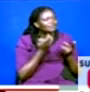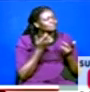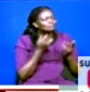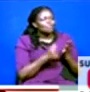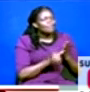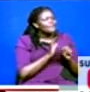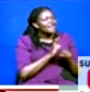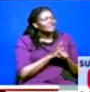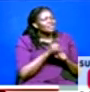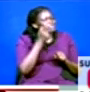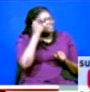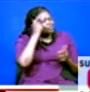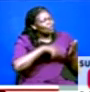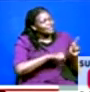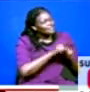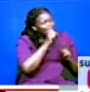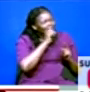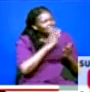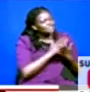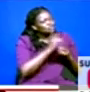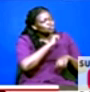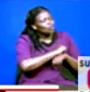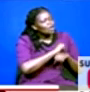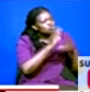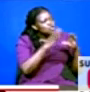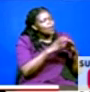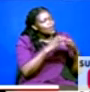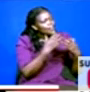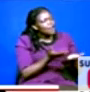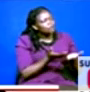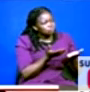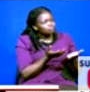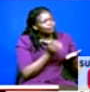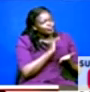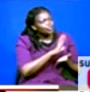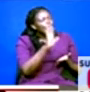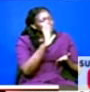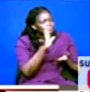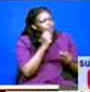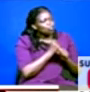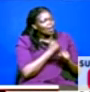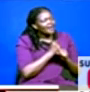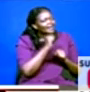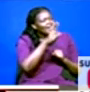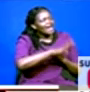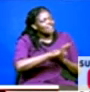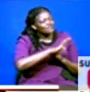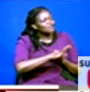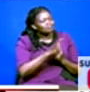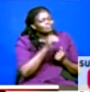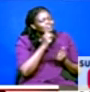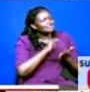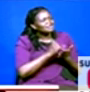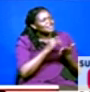as the private sector schools cluster on those and working environments. Is that something that